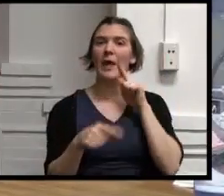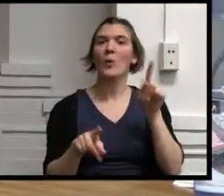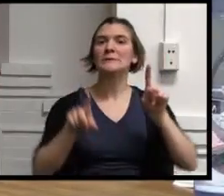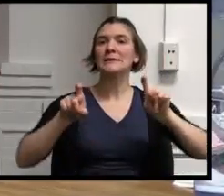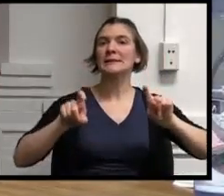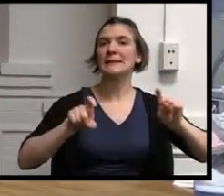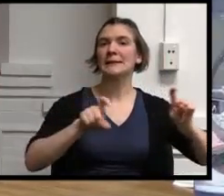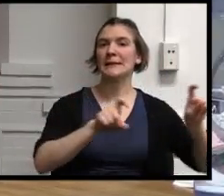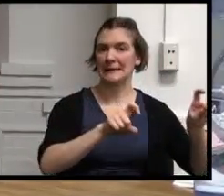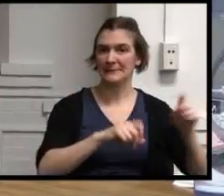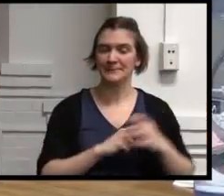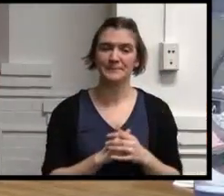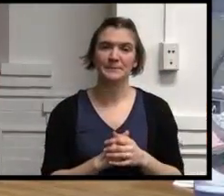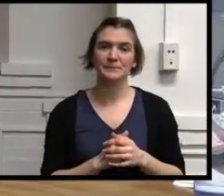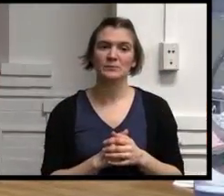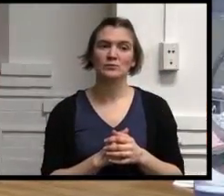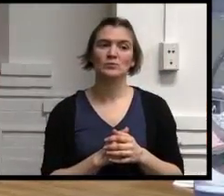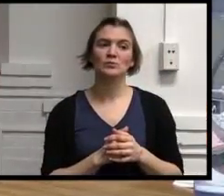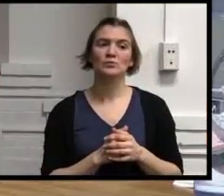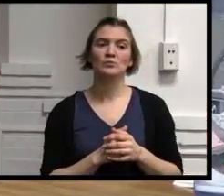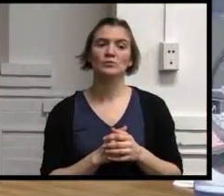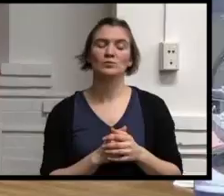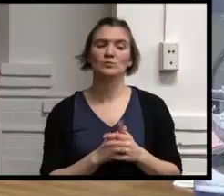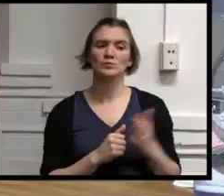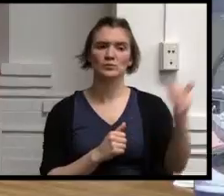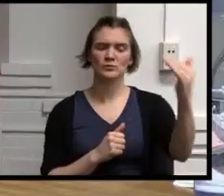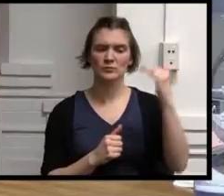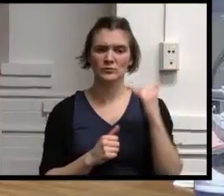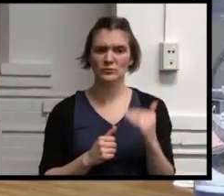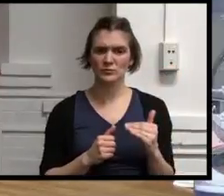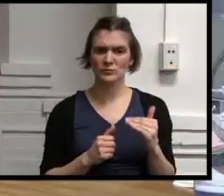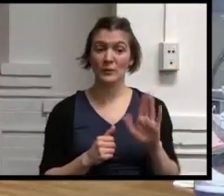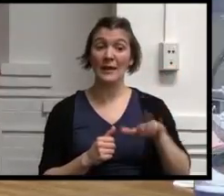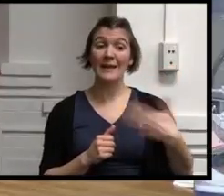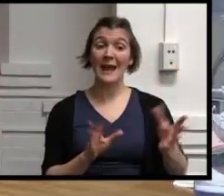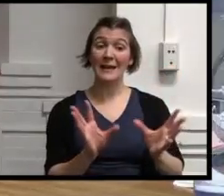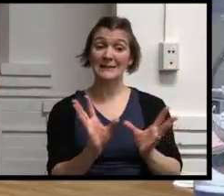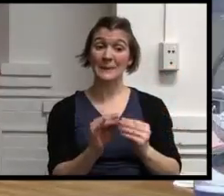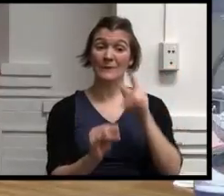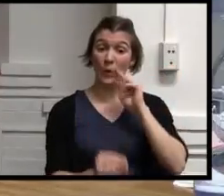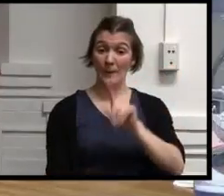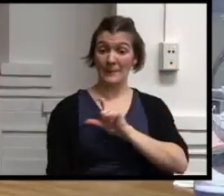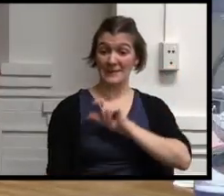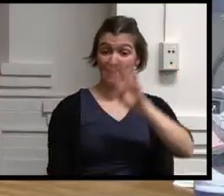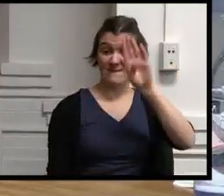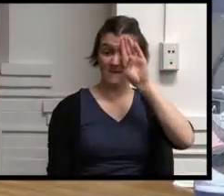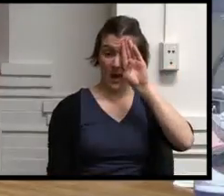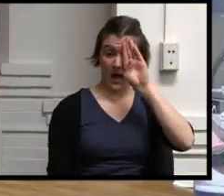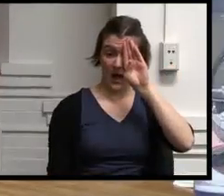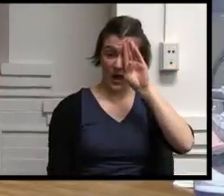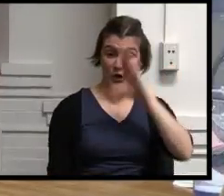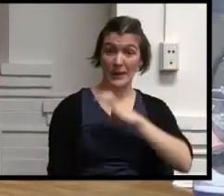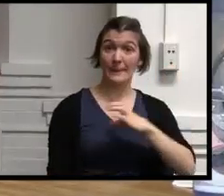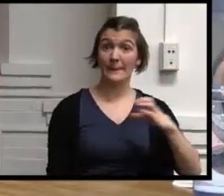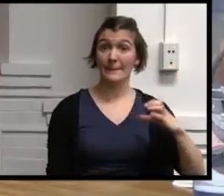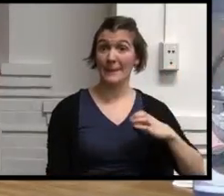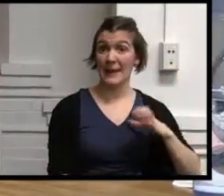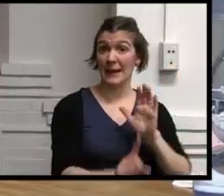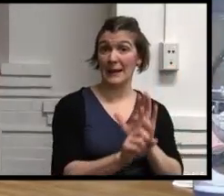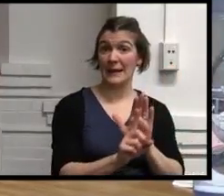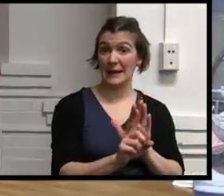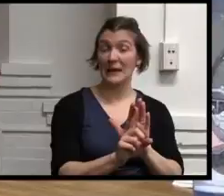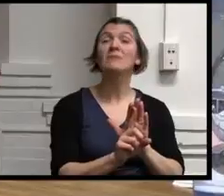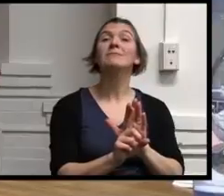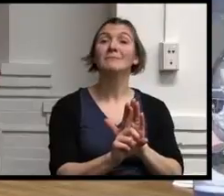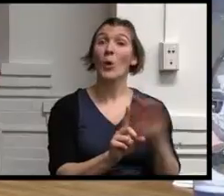worthwhile endeavor. And the next meeting of the Police Fire Facilities Building Committee is actually